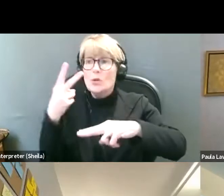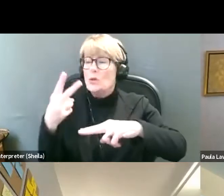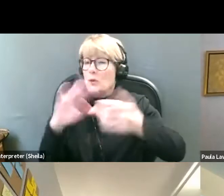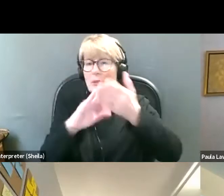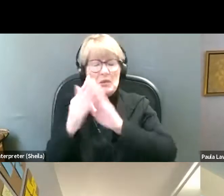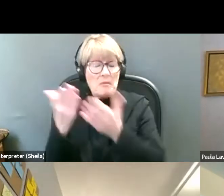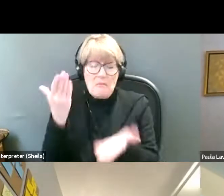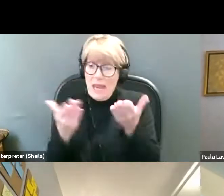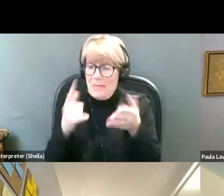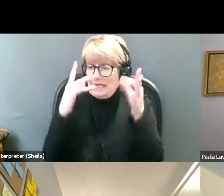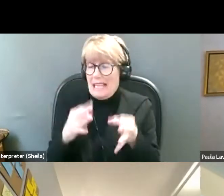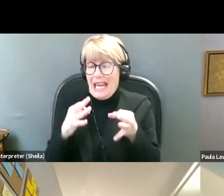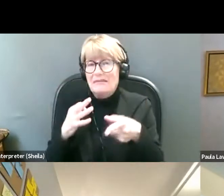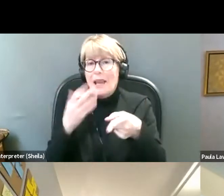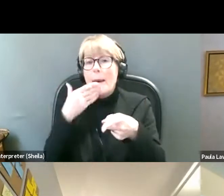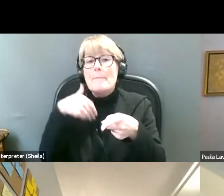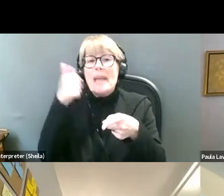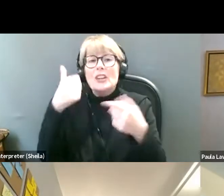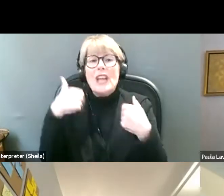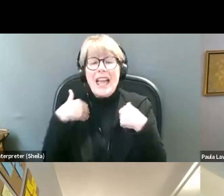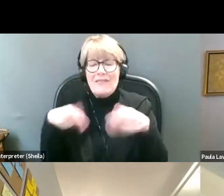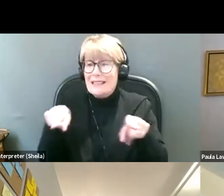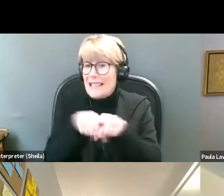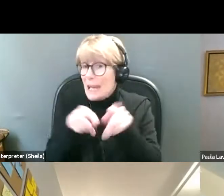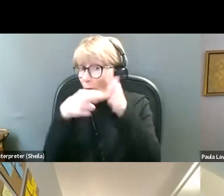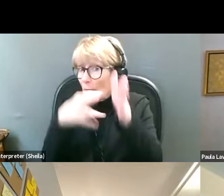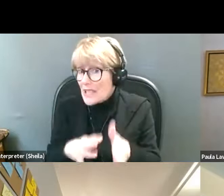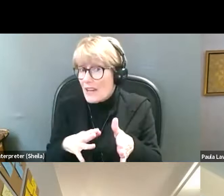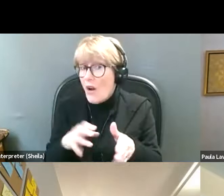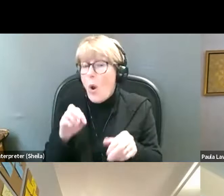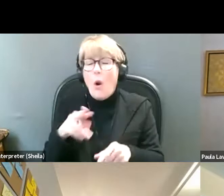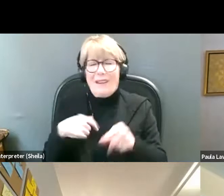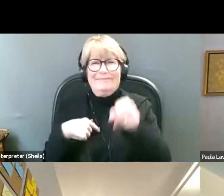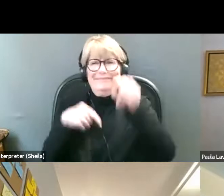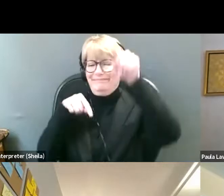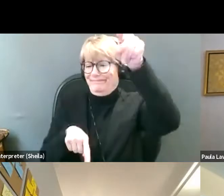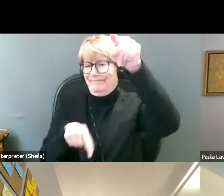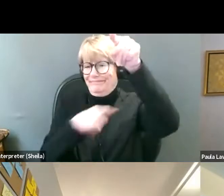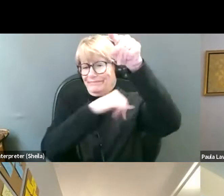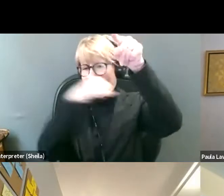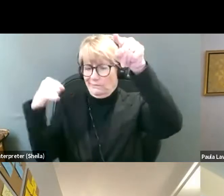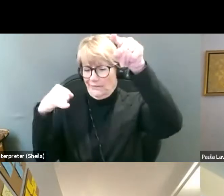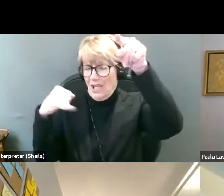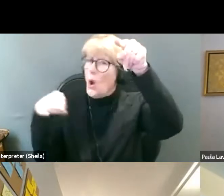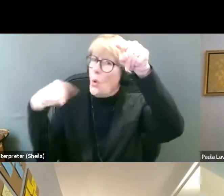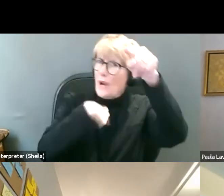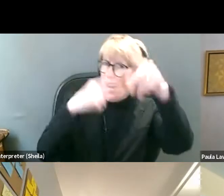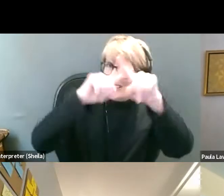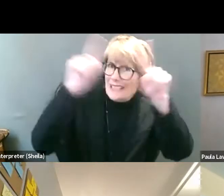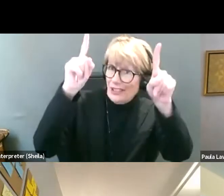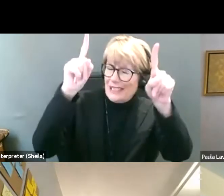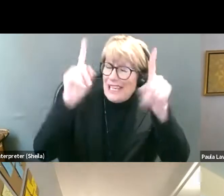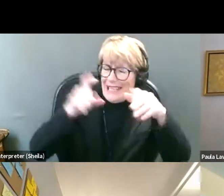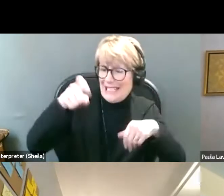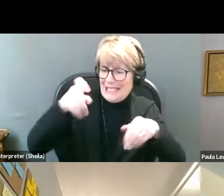that it's better to have the same representative, or they may say we have very different needs. So it's really community